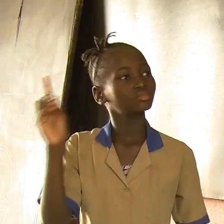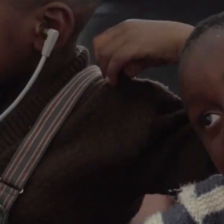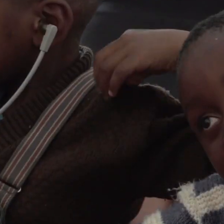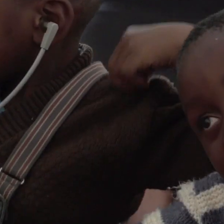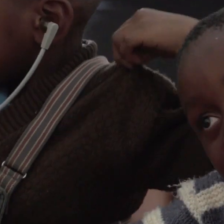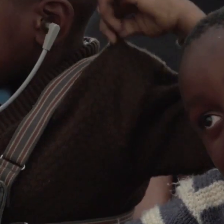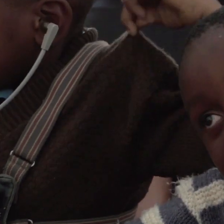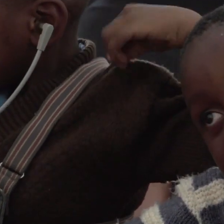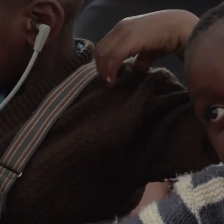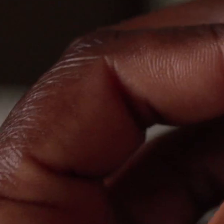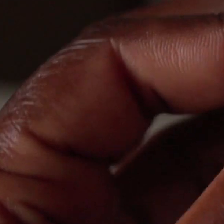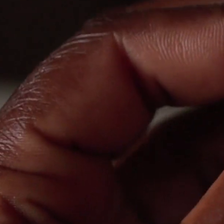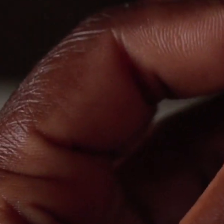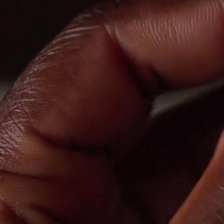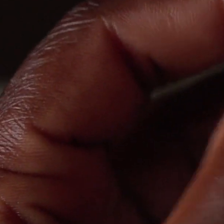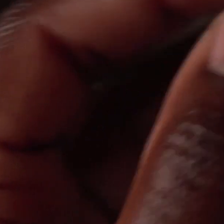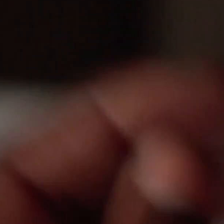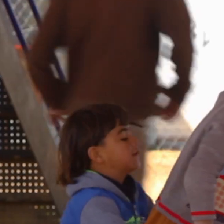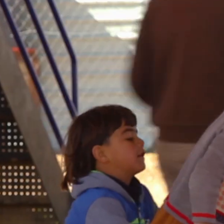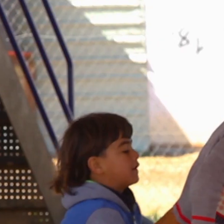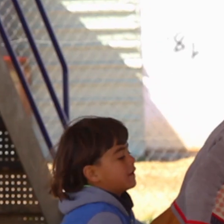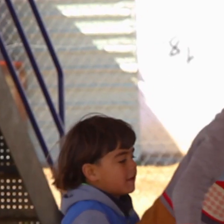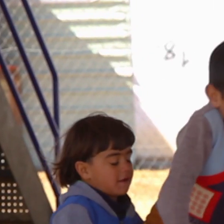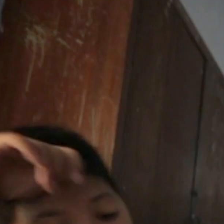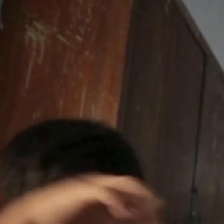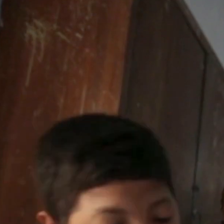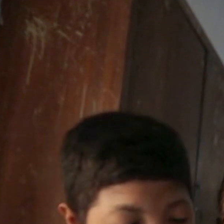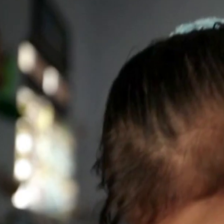children with disabilities in schools around the world.